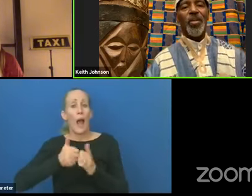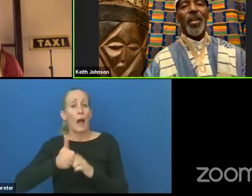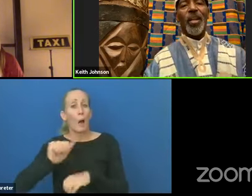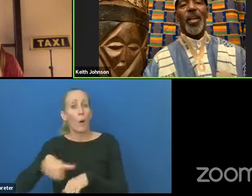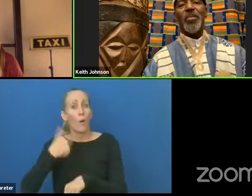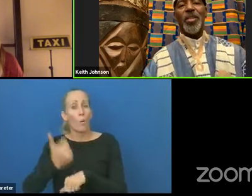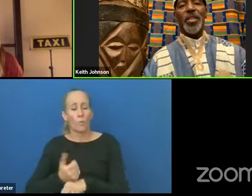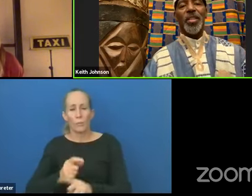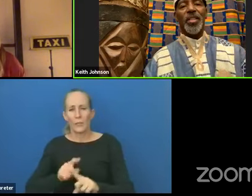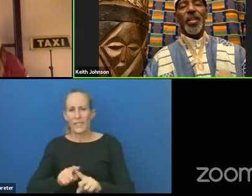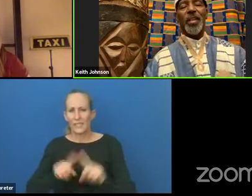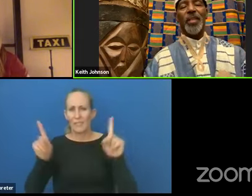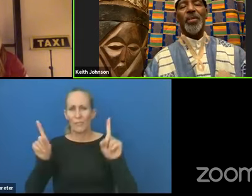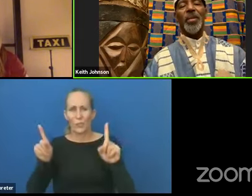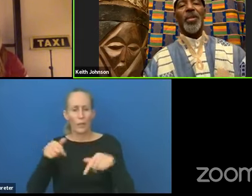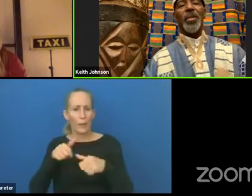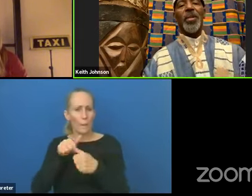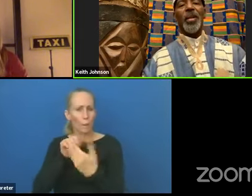way of looking at